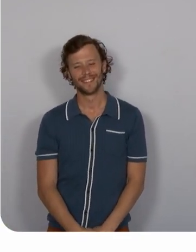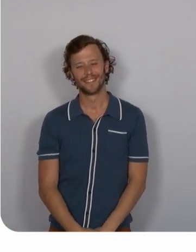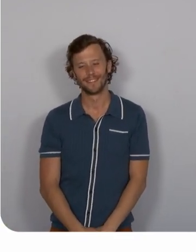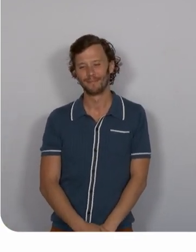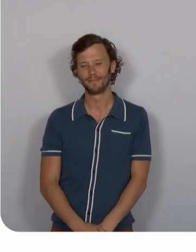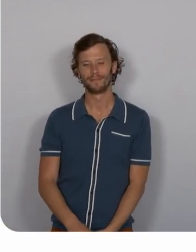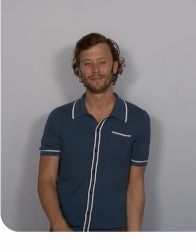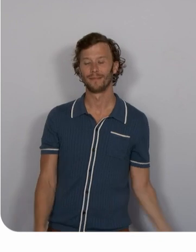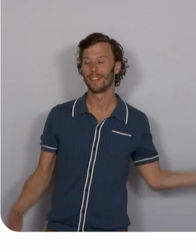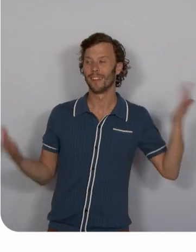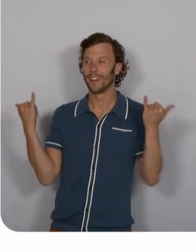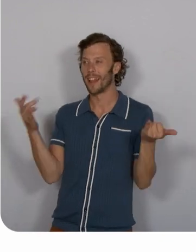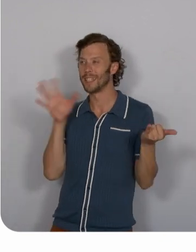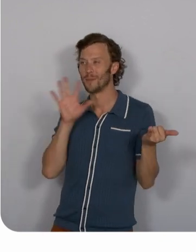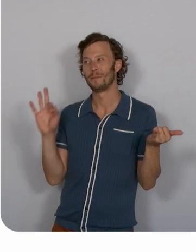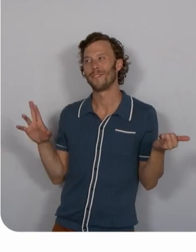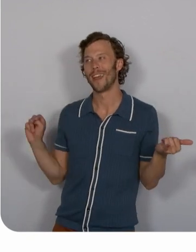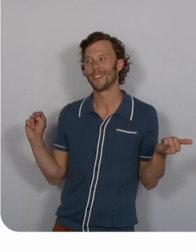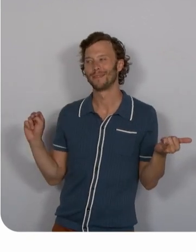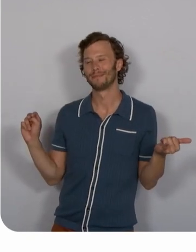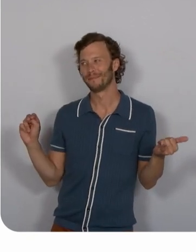tippets. Now this is going to be fun.